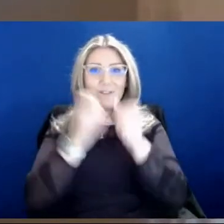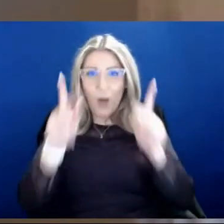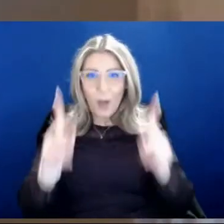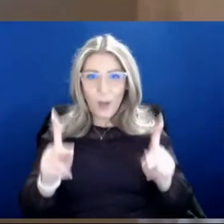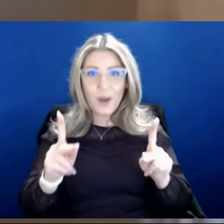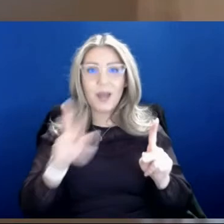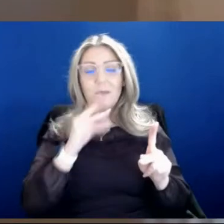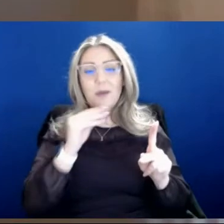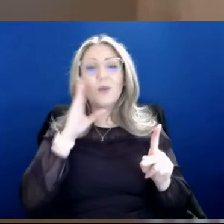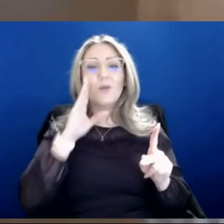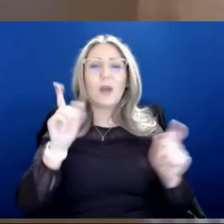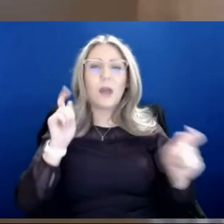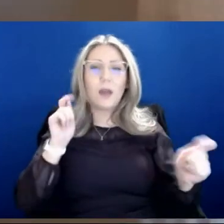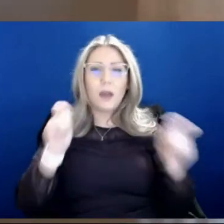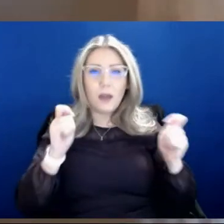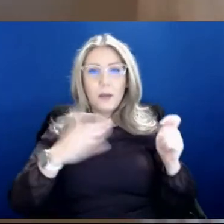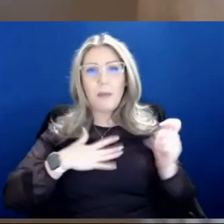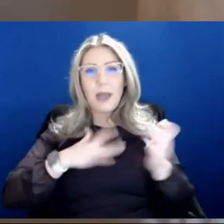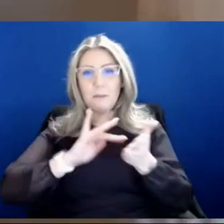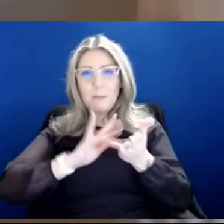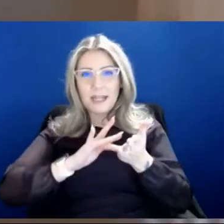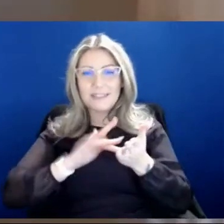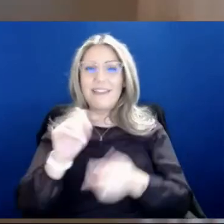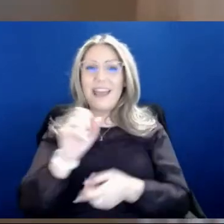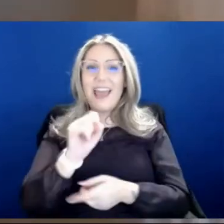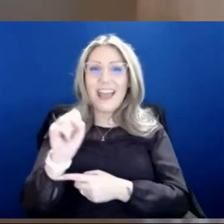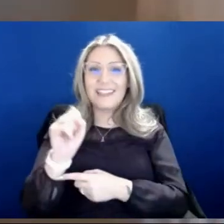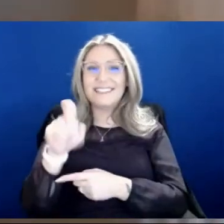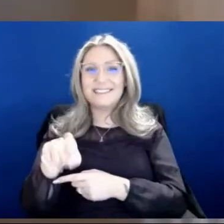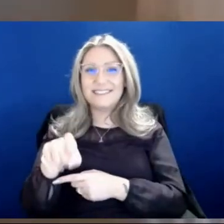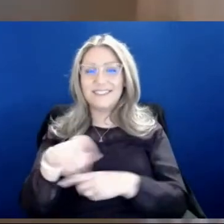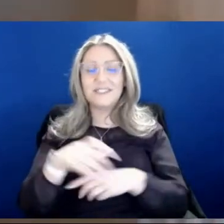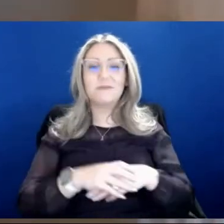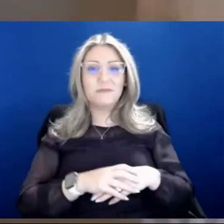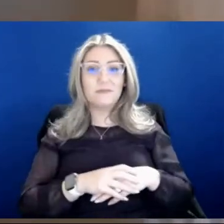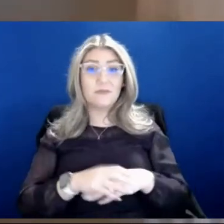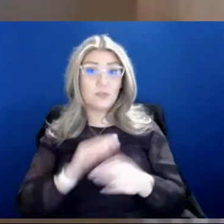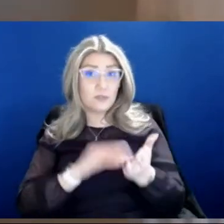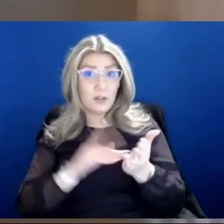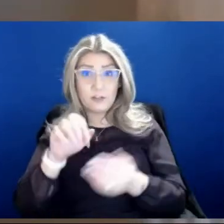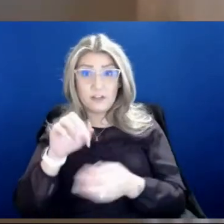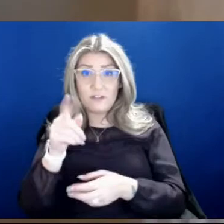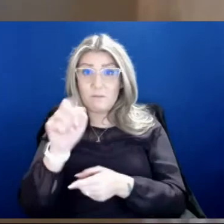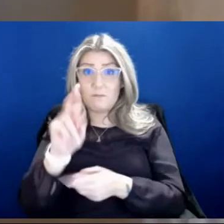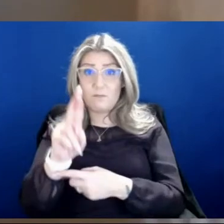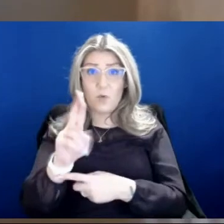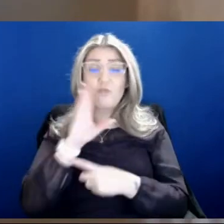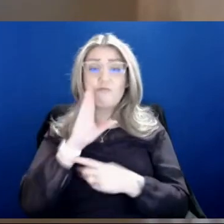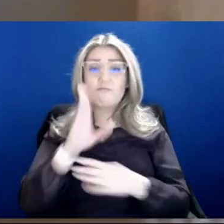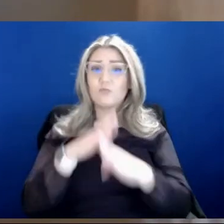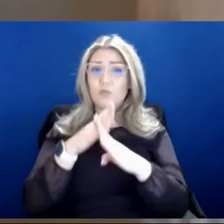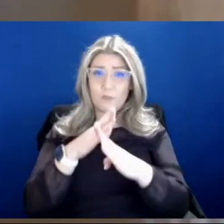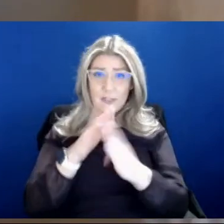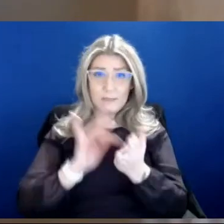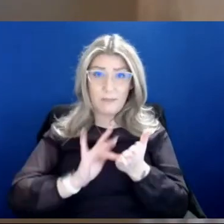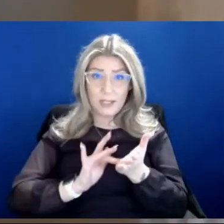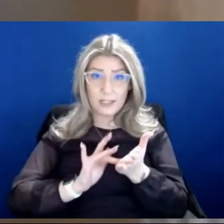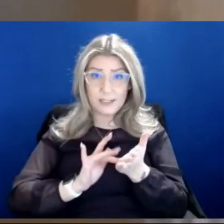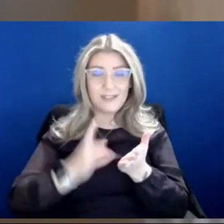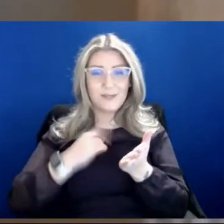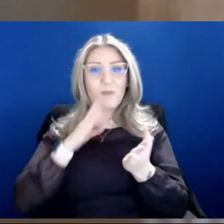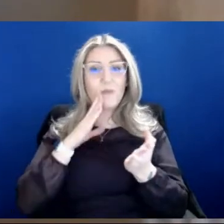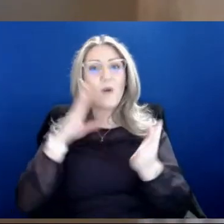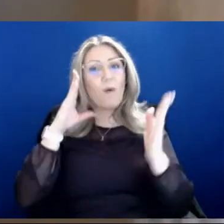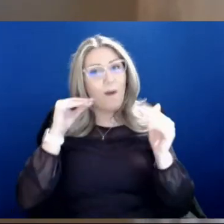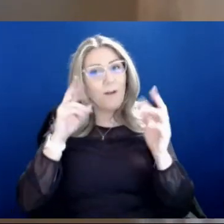we will tweak my medicine as needed. So Dr. Porter has given me some preventative medicine that we're hoping